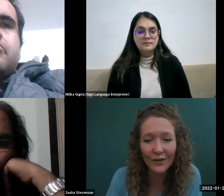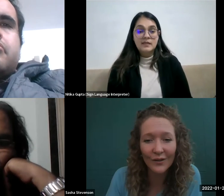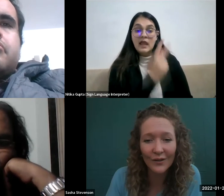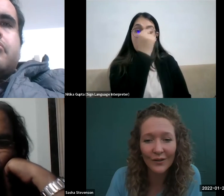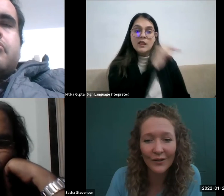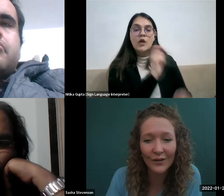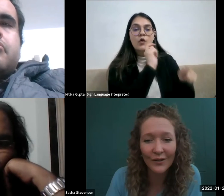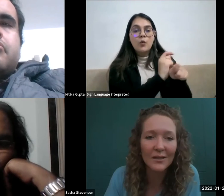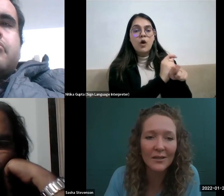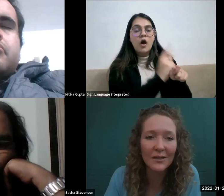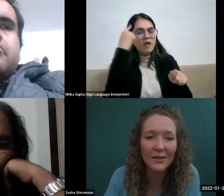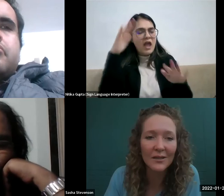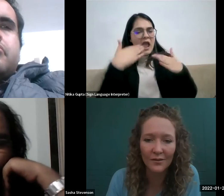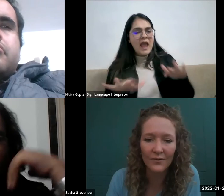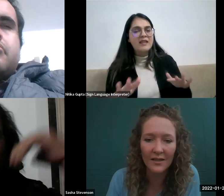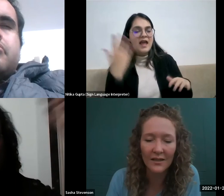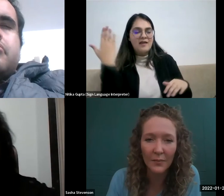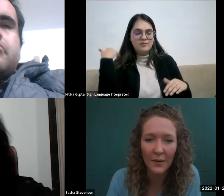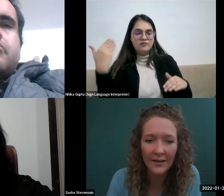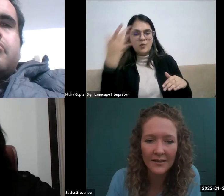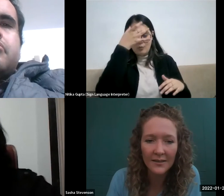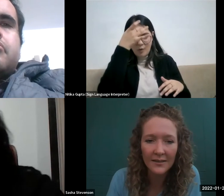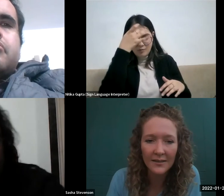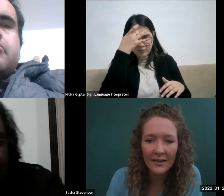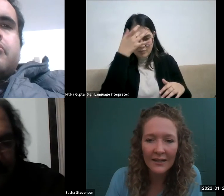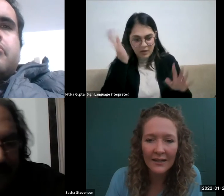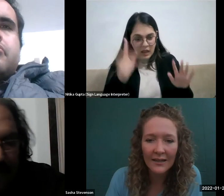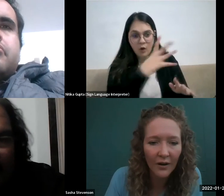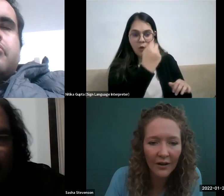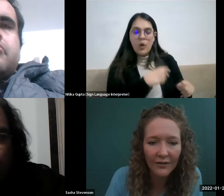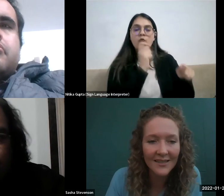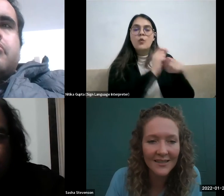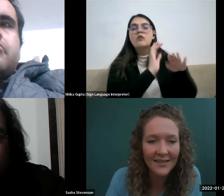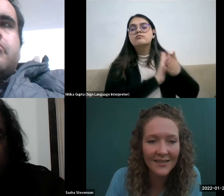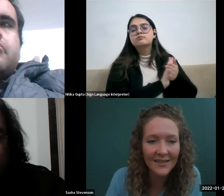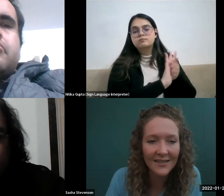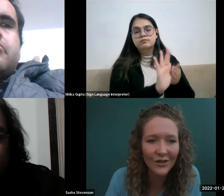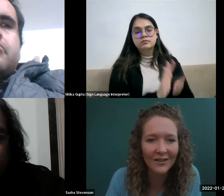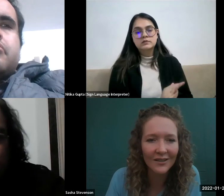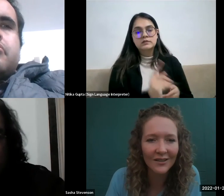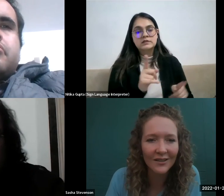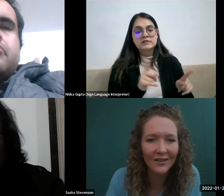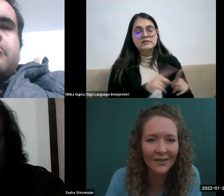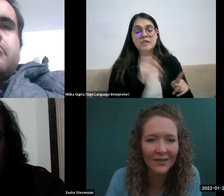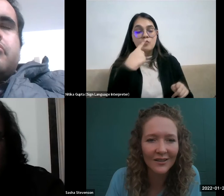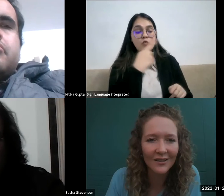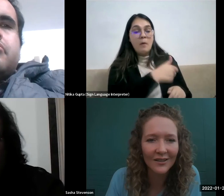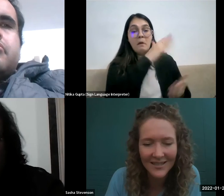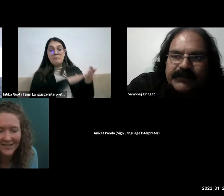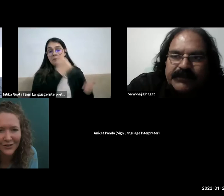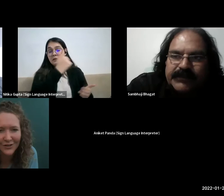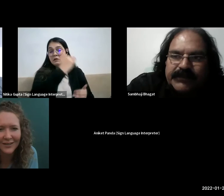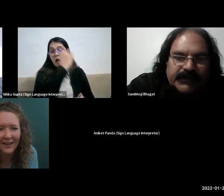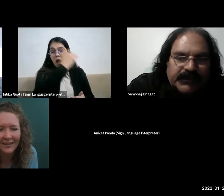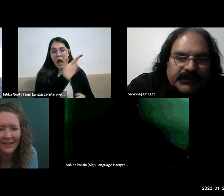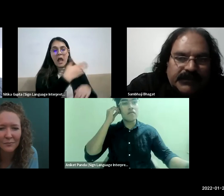to overcome some of the limitations of inclusive governance that we've seen in the past, like over-bureaucratization and delays